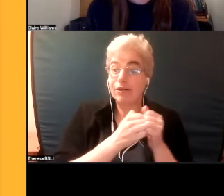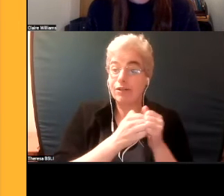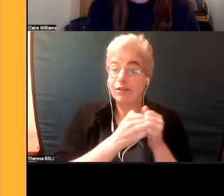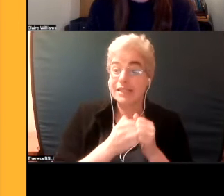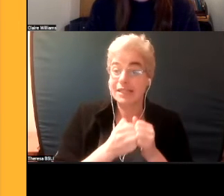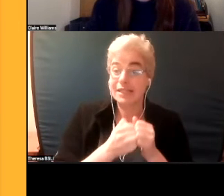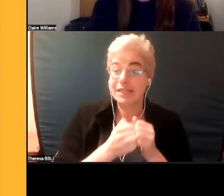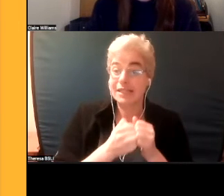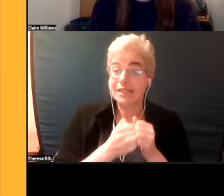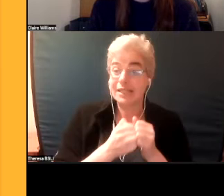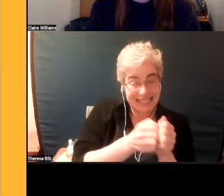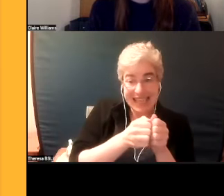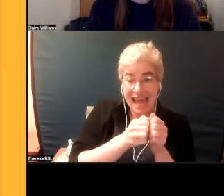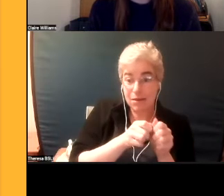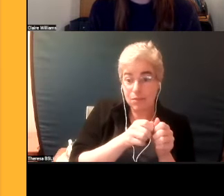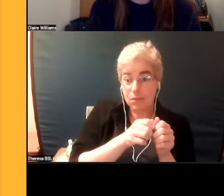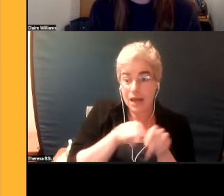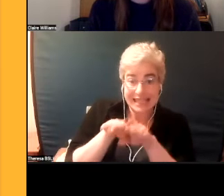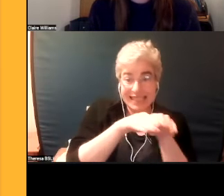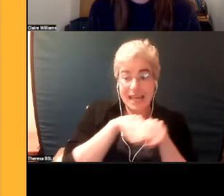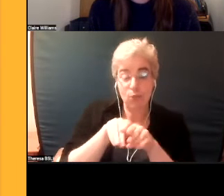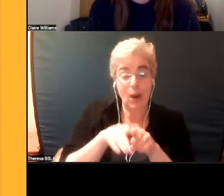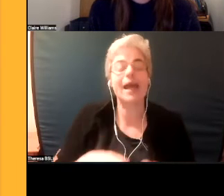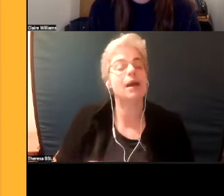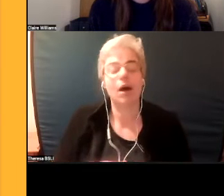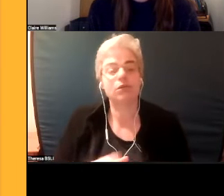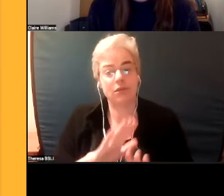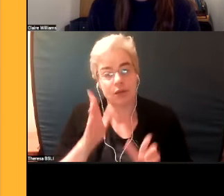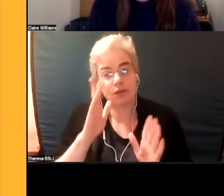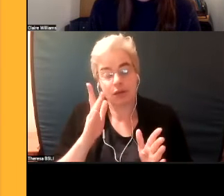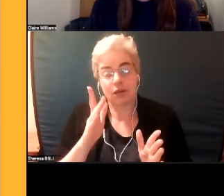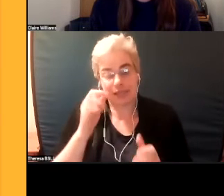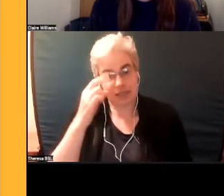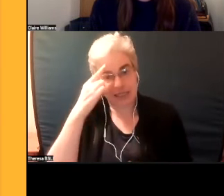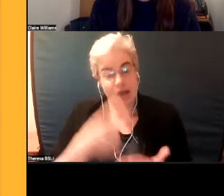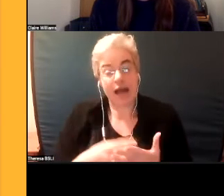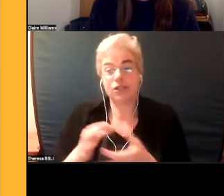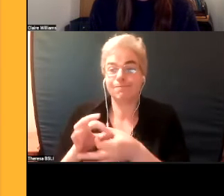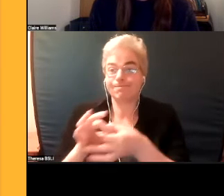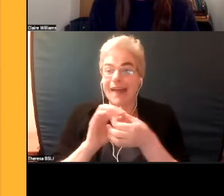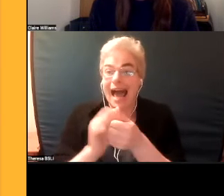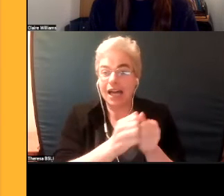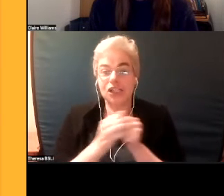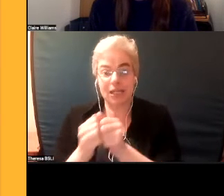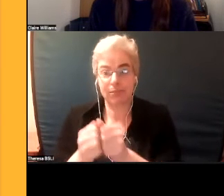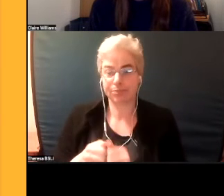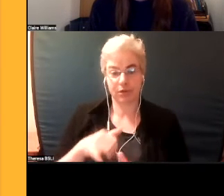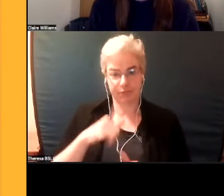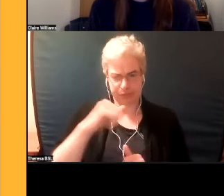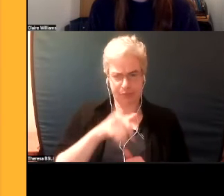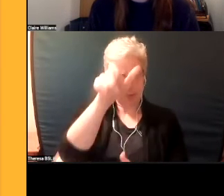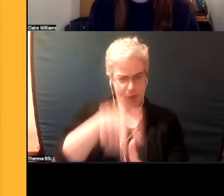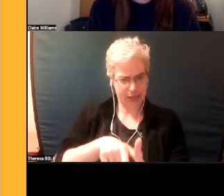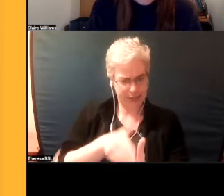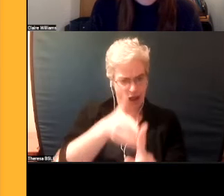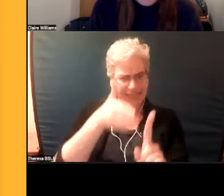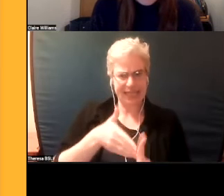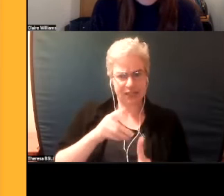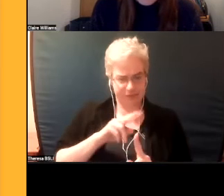commit to this love in the action of allyship. By identifying in the other who appears different to you, be that